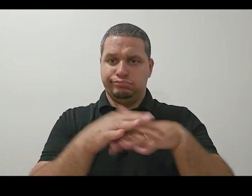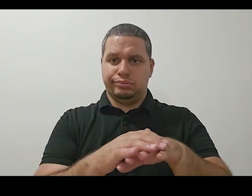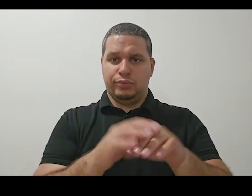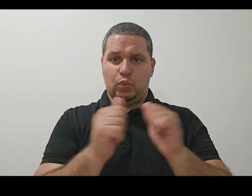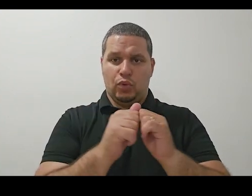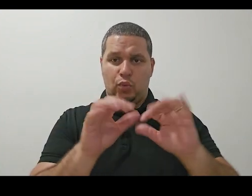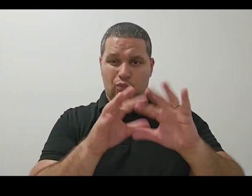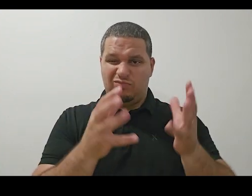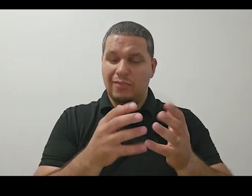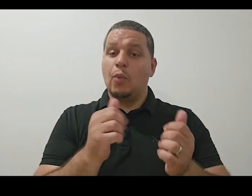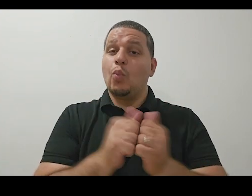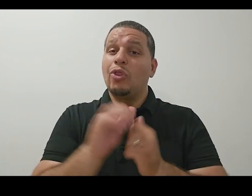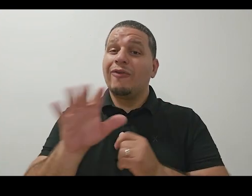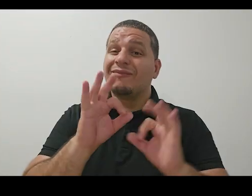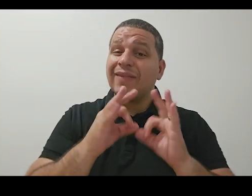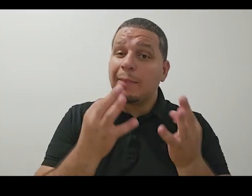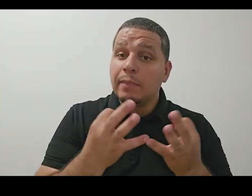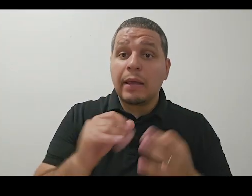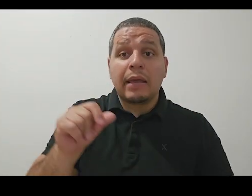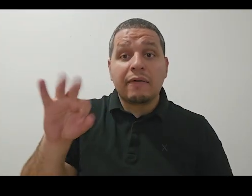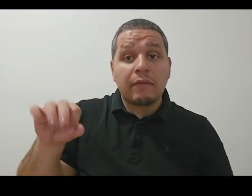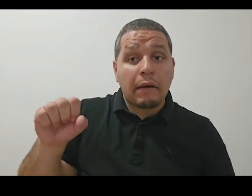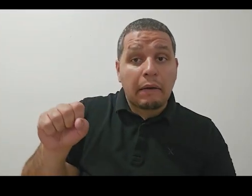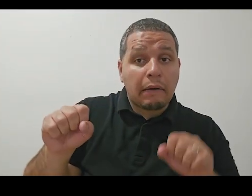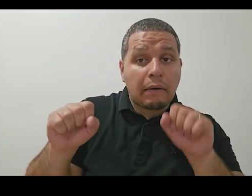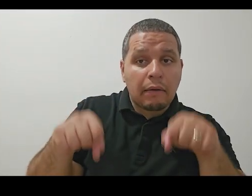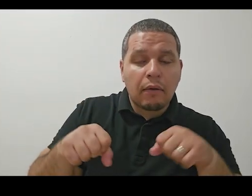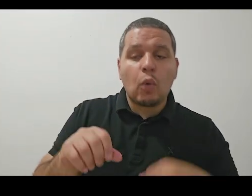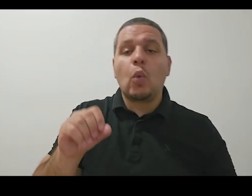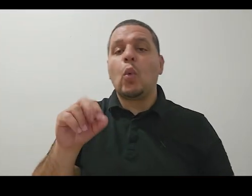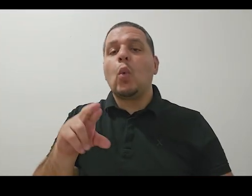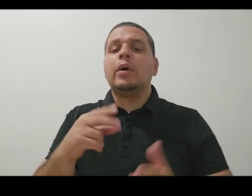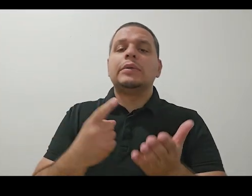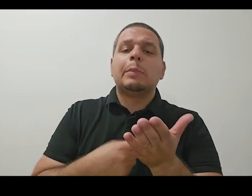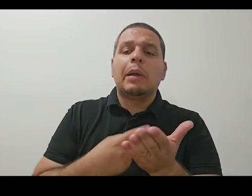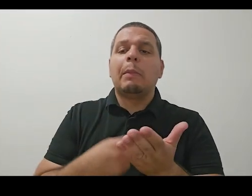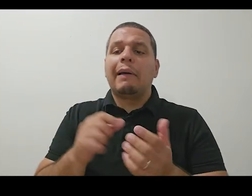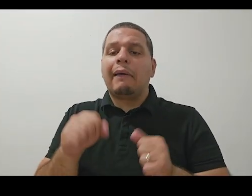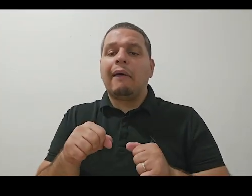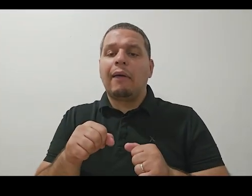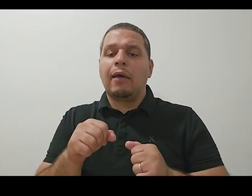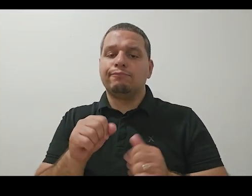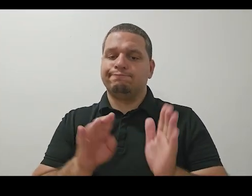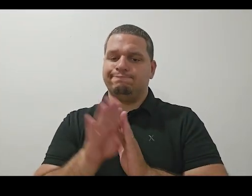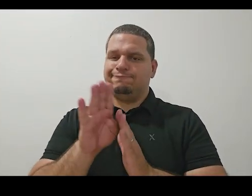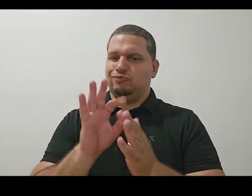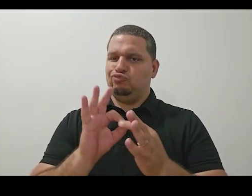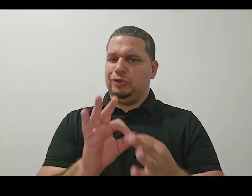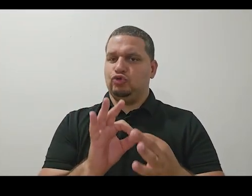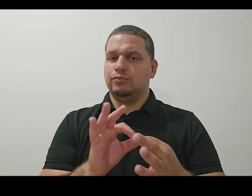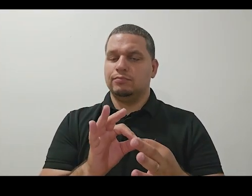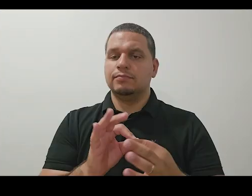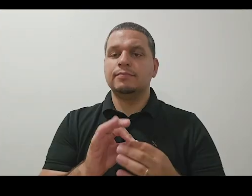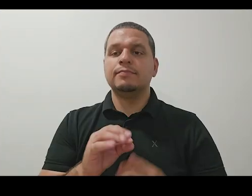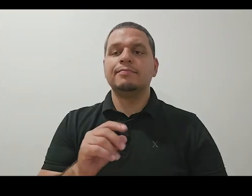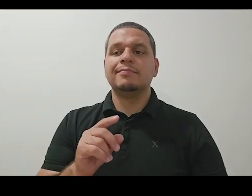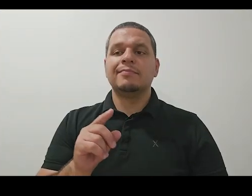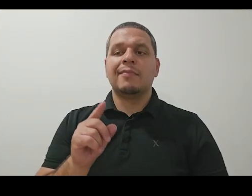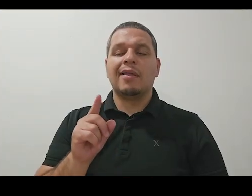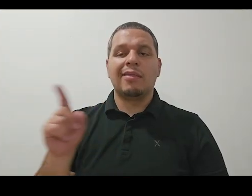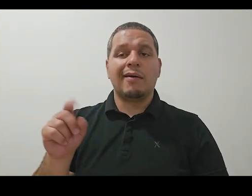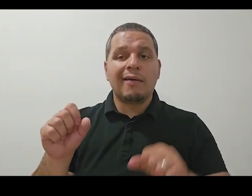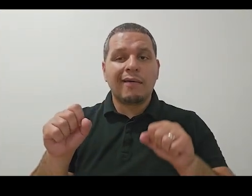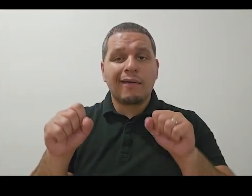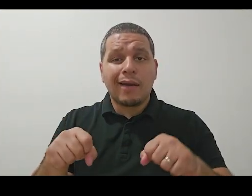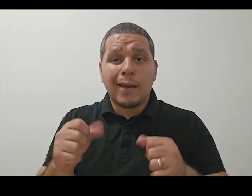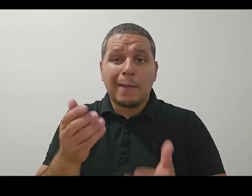families if they could, or at the very least develop a relationship where they can